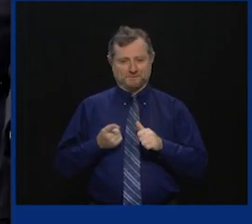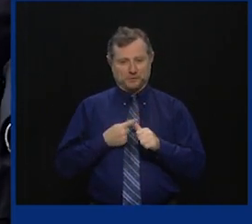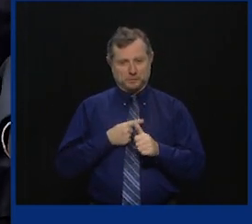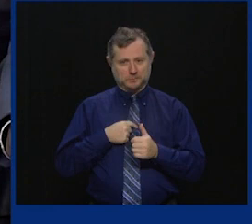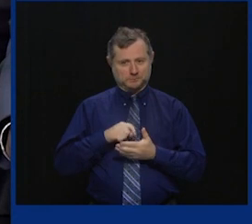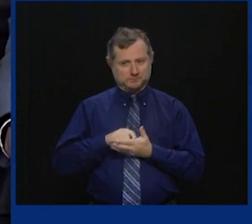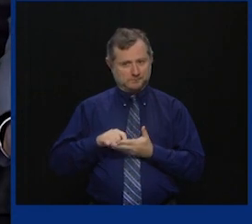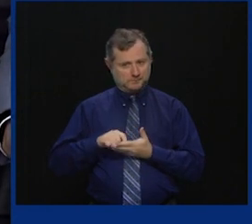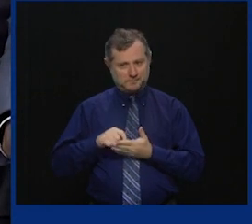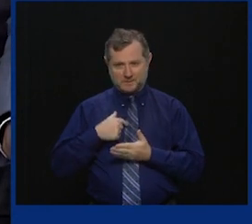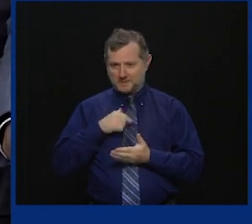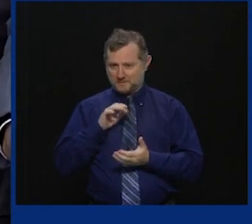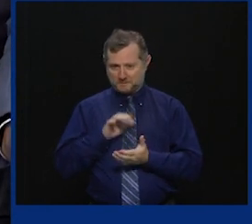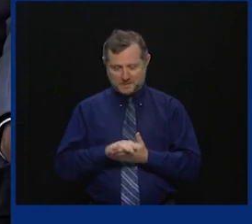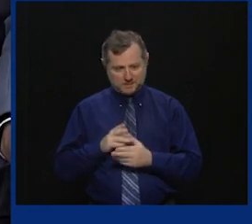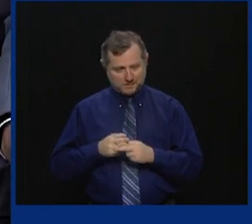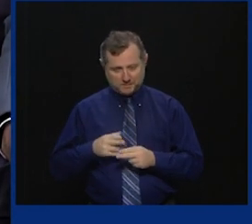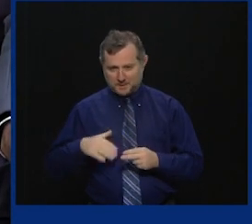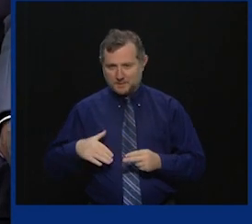just.